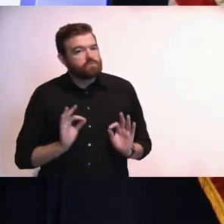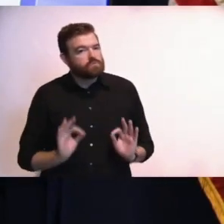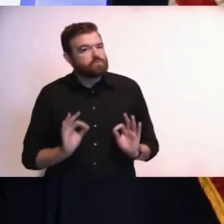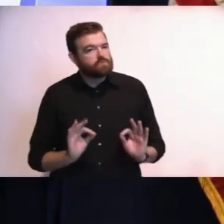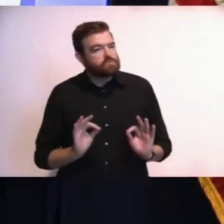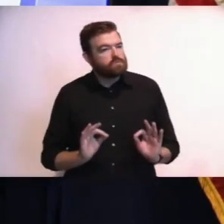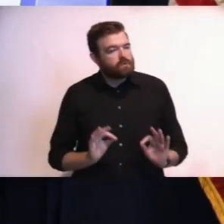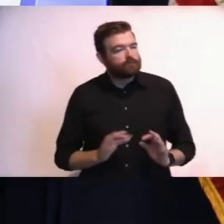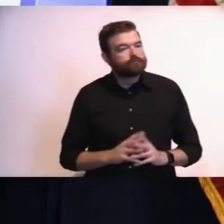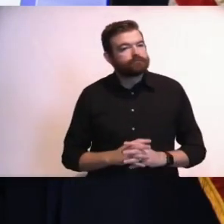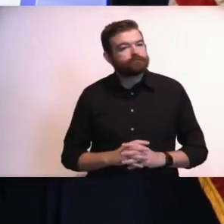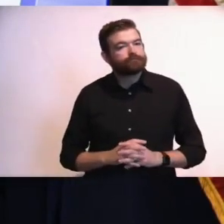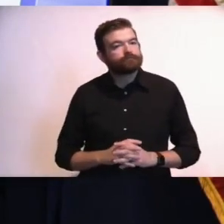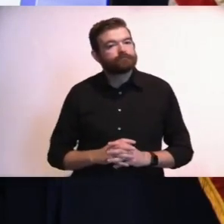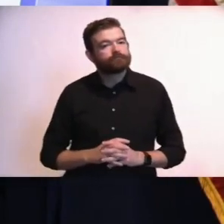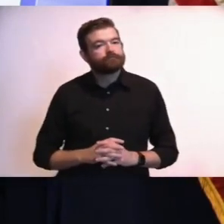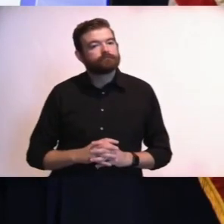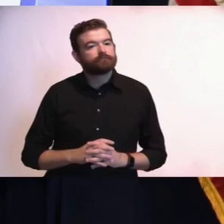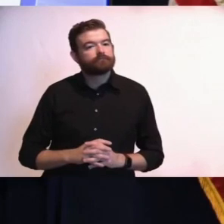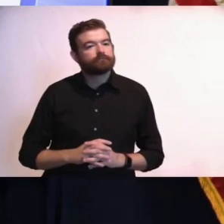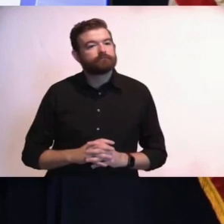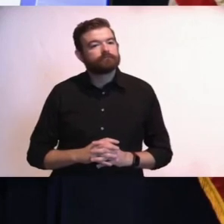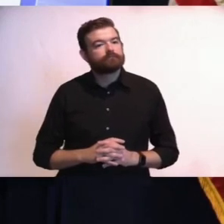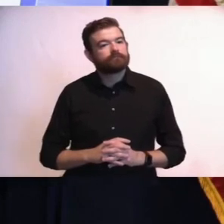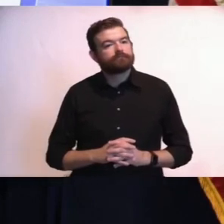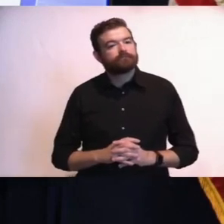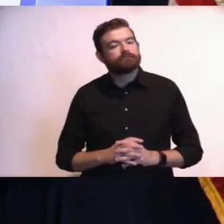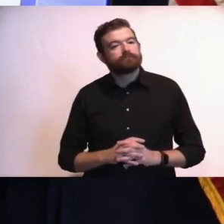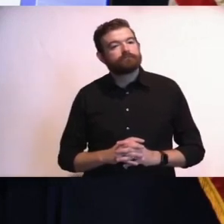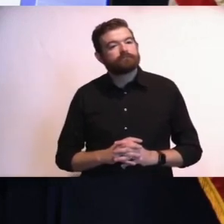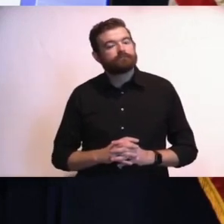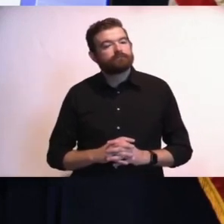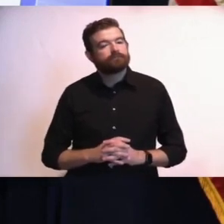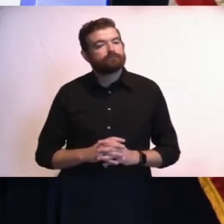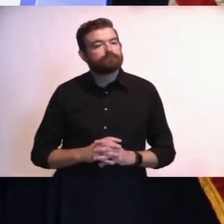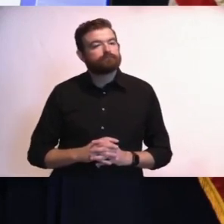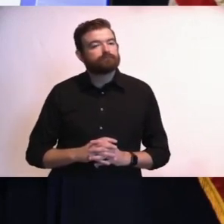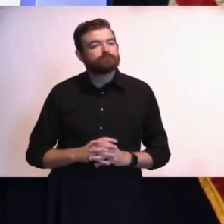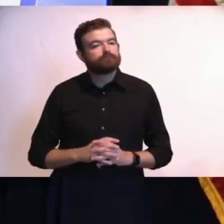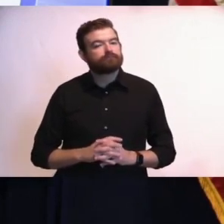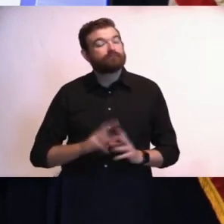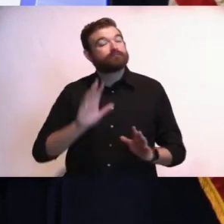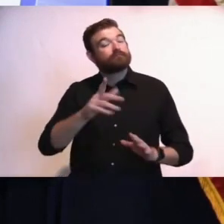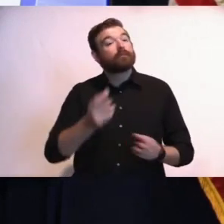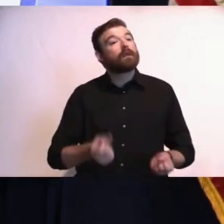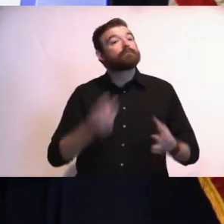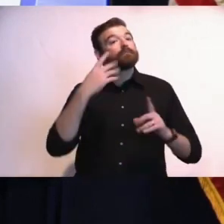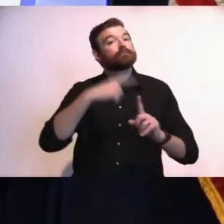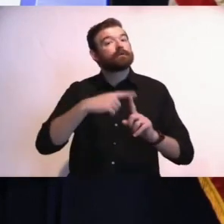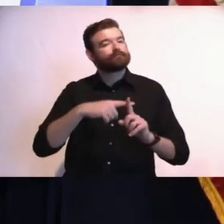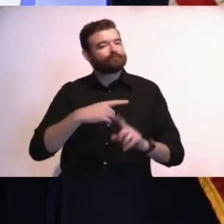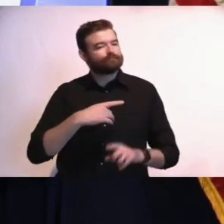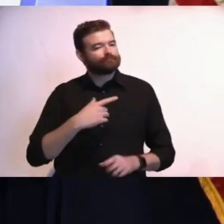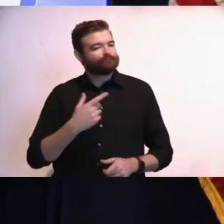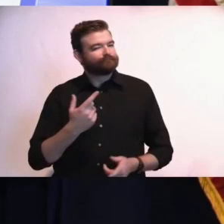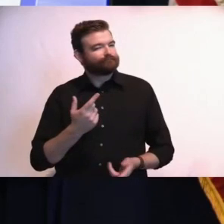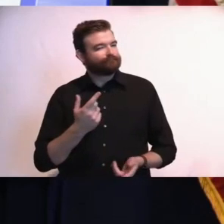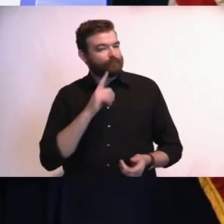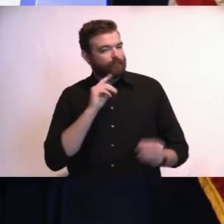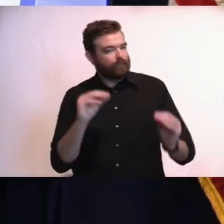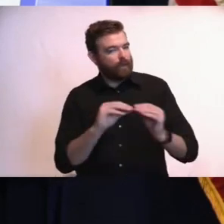Well, you know, cases are basically undercounted. We do expect cases to stay at 20 to